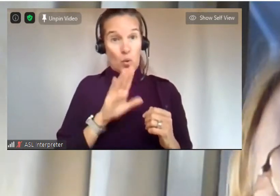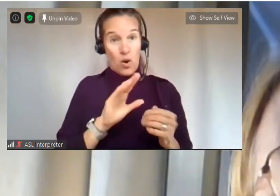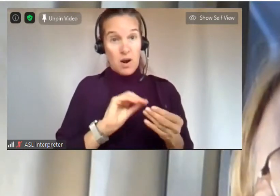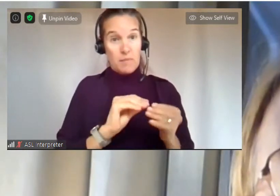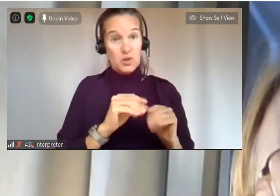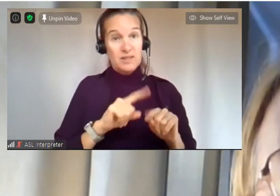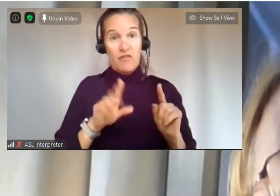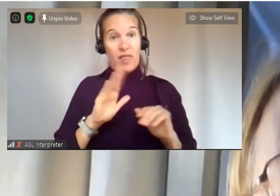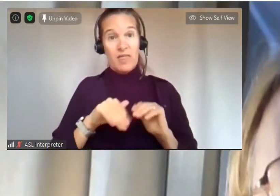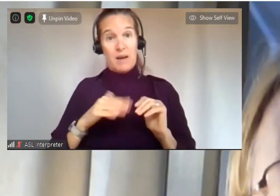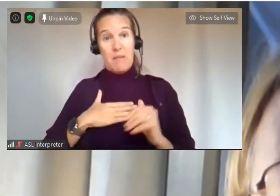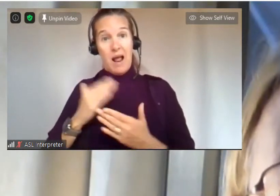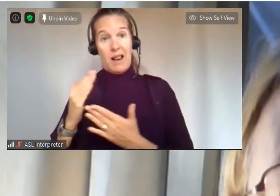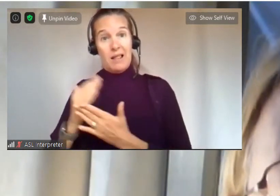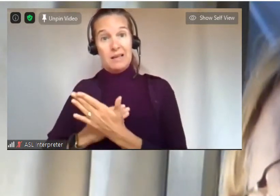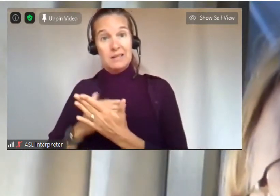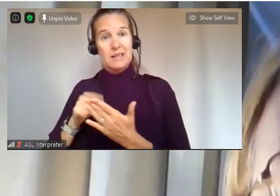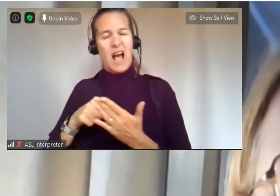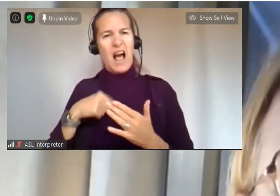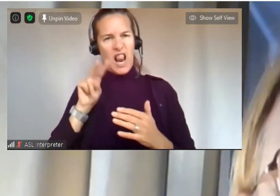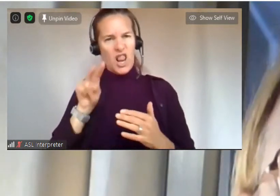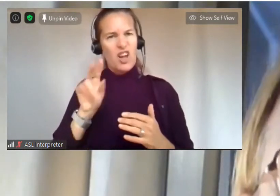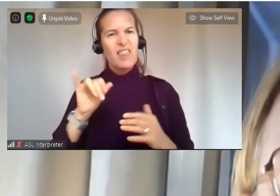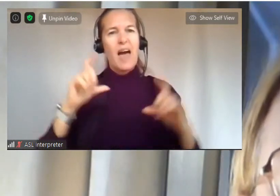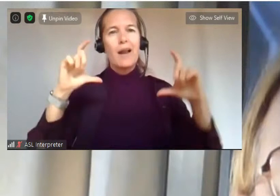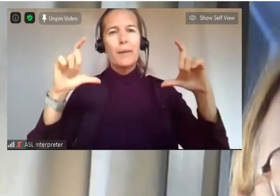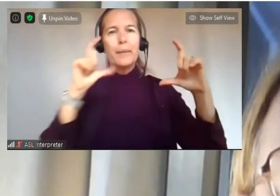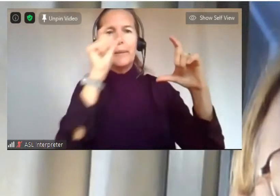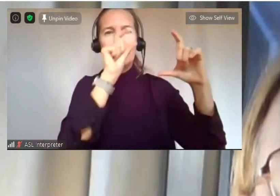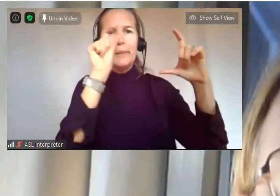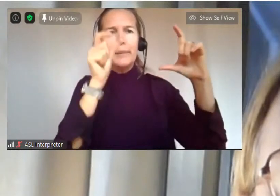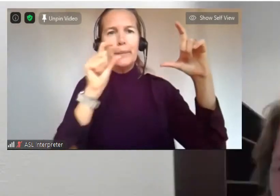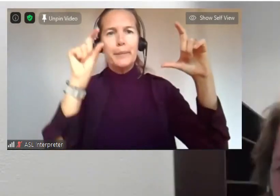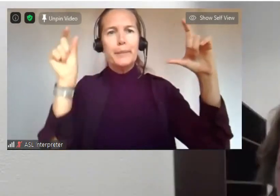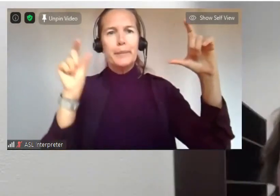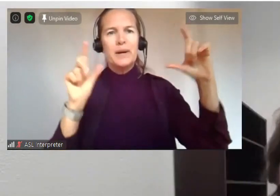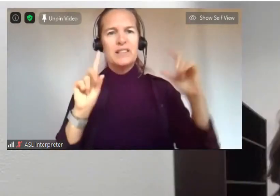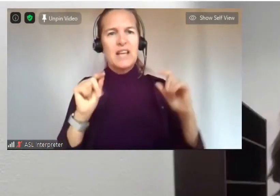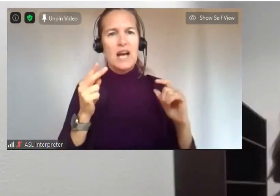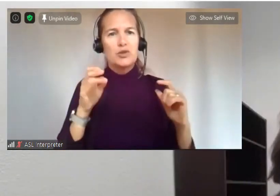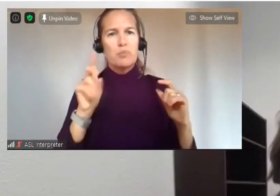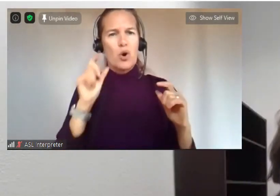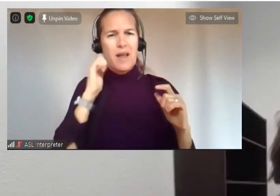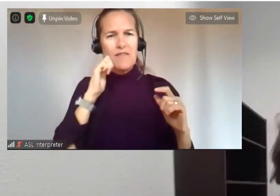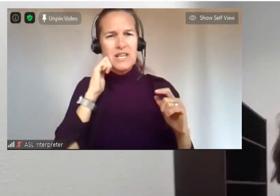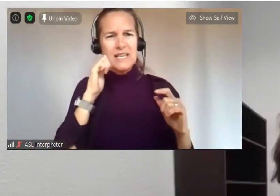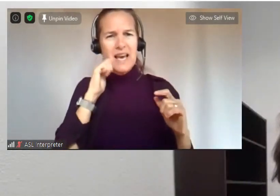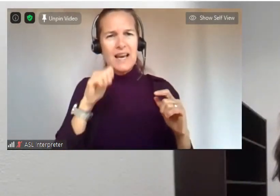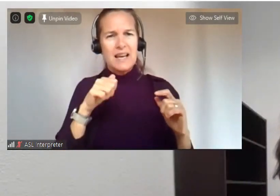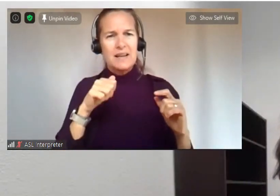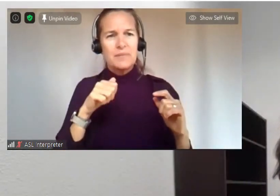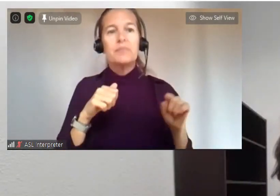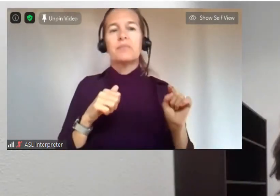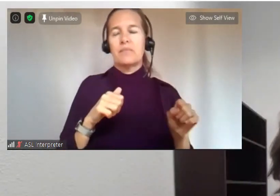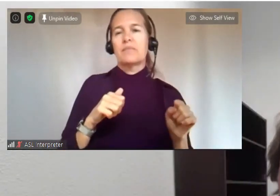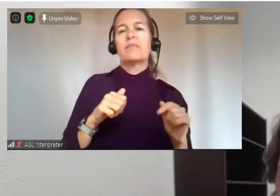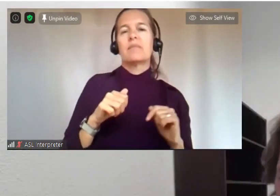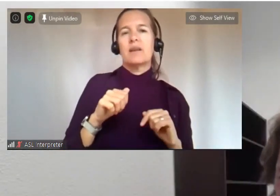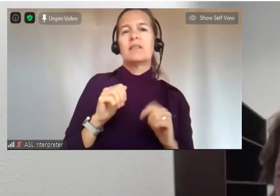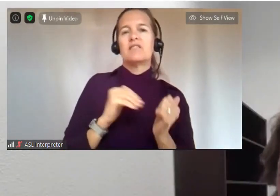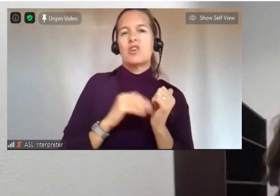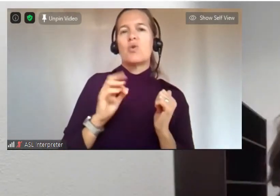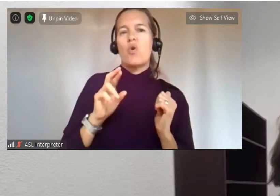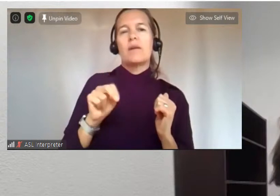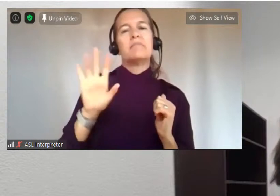am? I'm looking at that dashboard every day. Yeah, and I appreciate that, and I'm glad you're keeping an eye